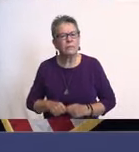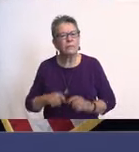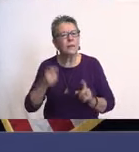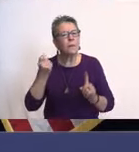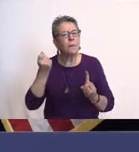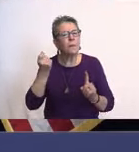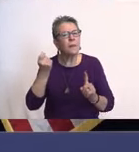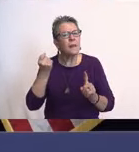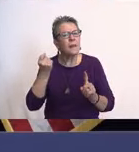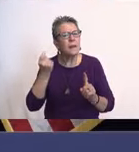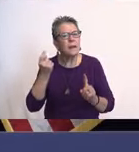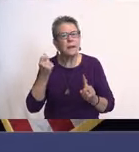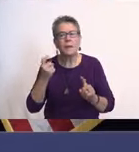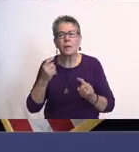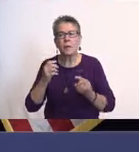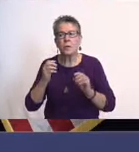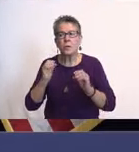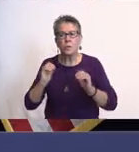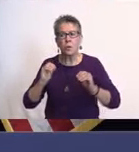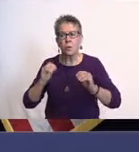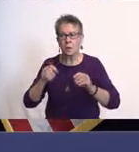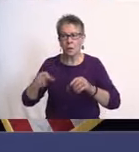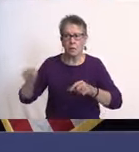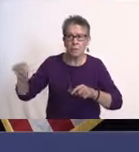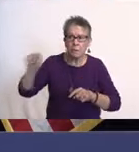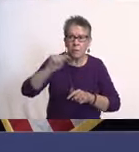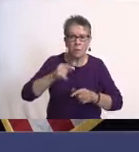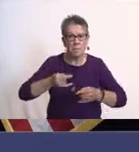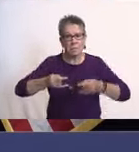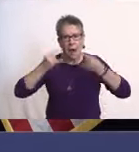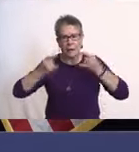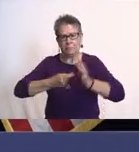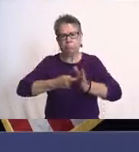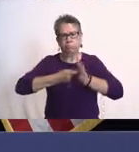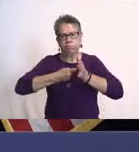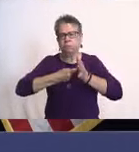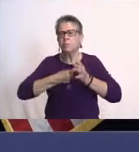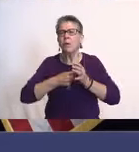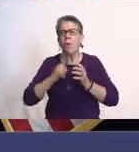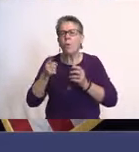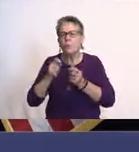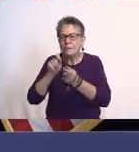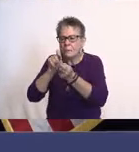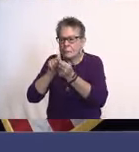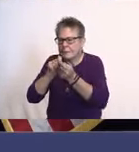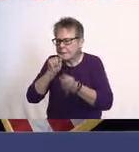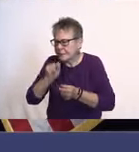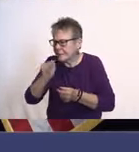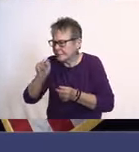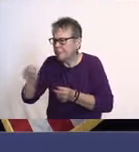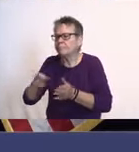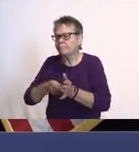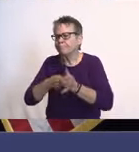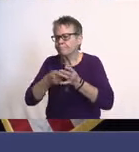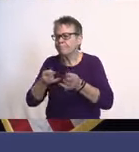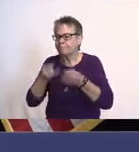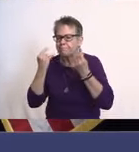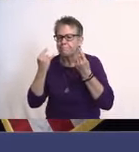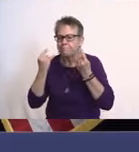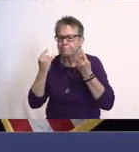But we strongly recommend you wear a mask. I think the extent to which people, particularly vulnerable people,